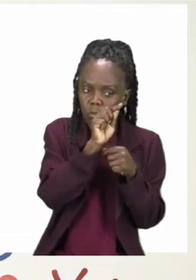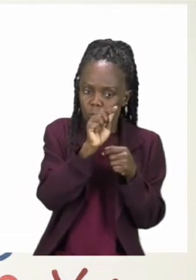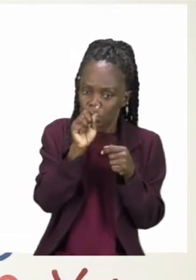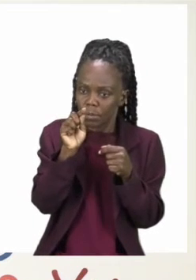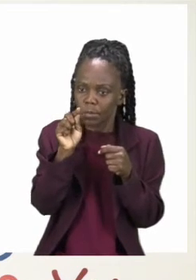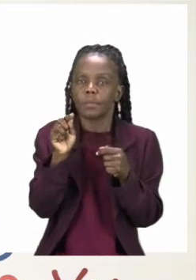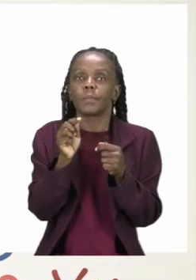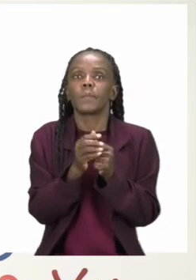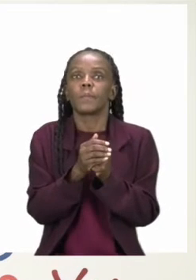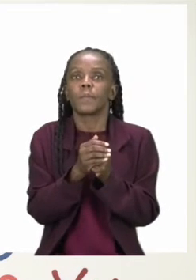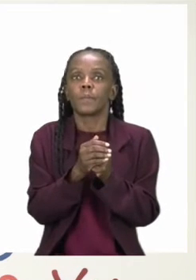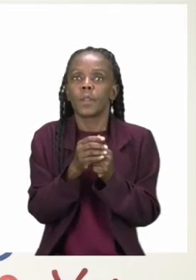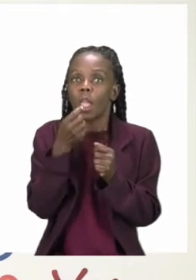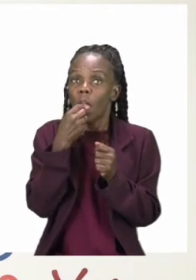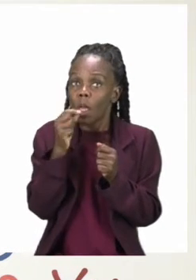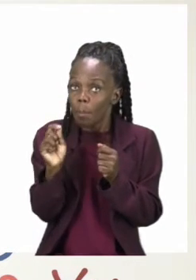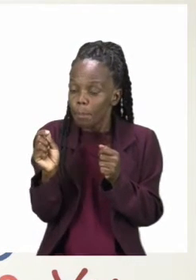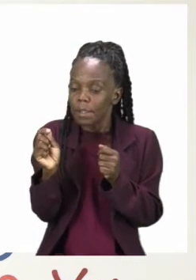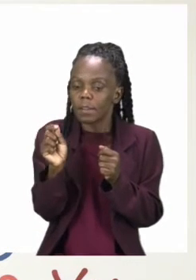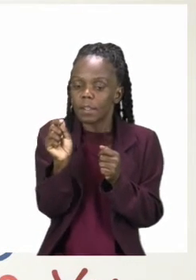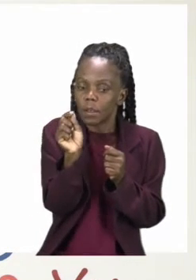to go